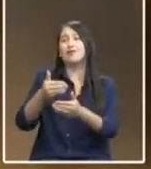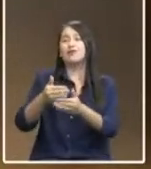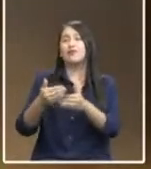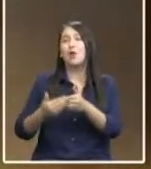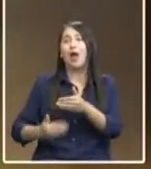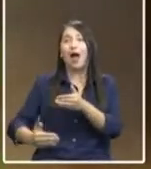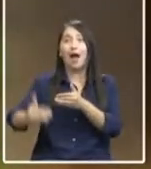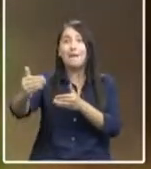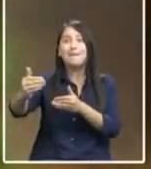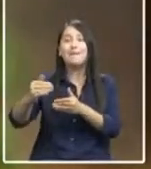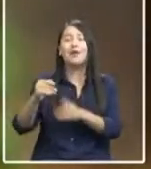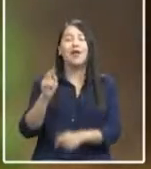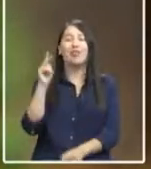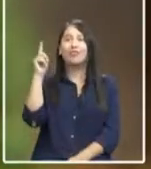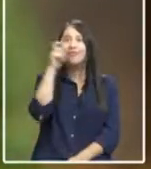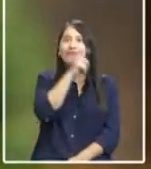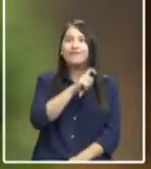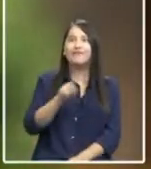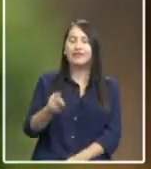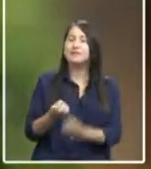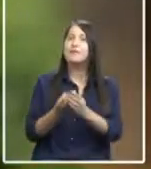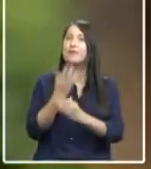time.